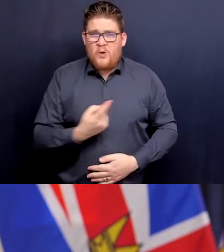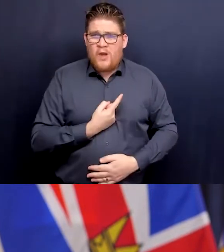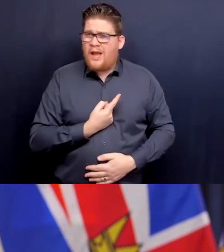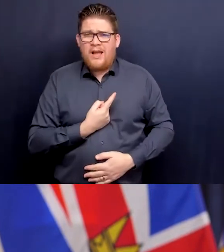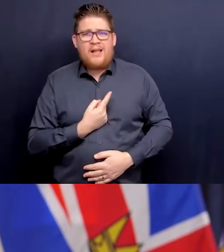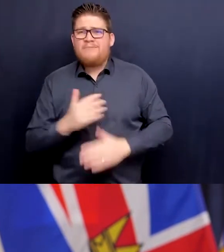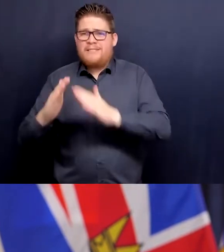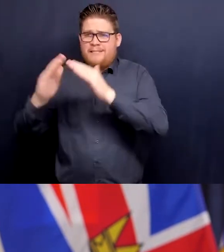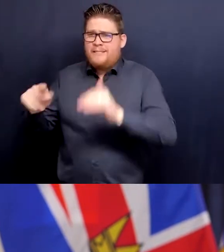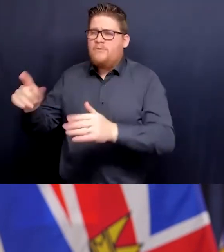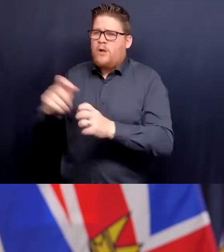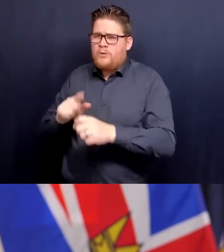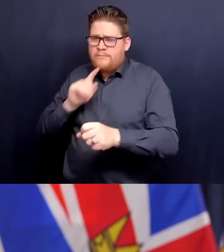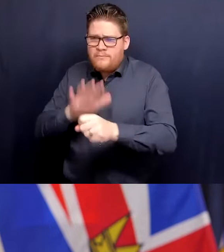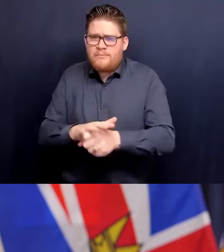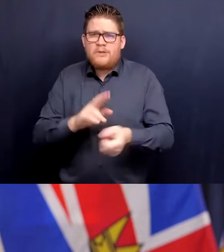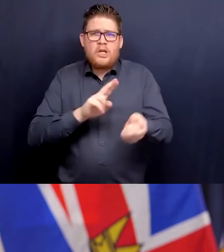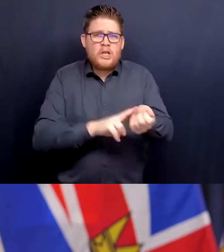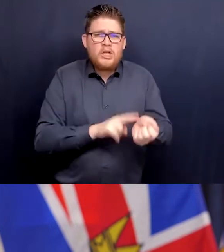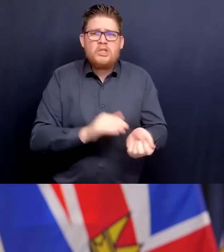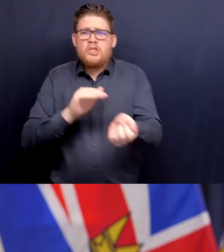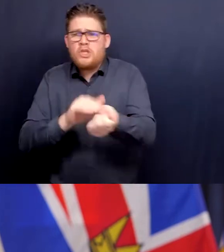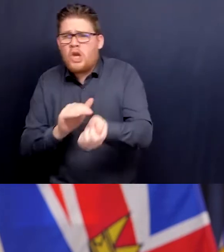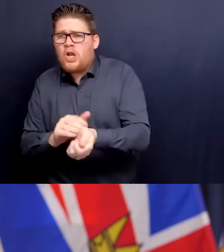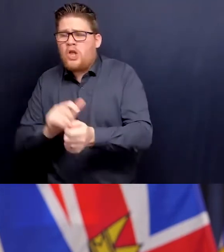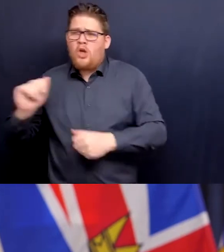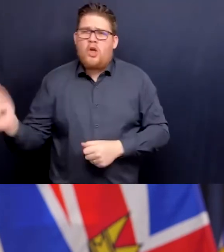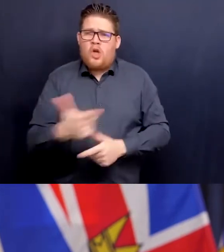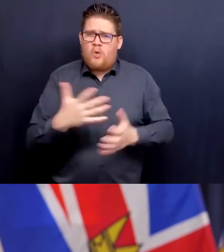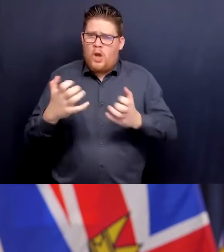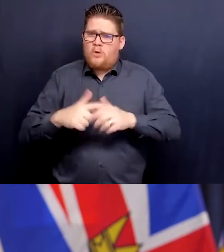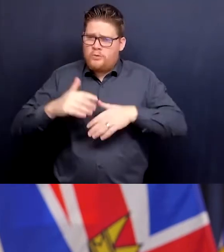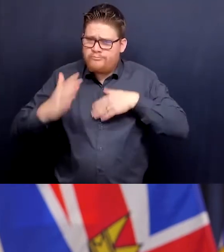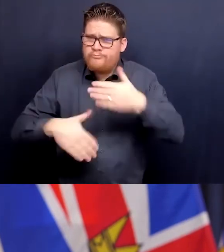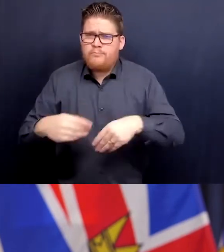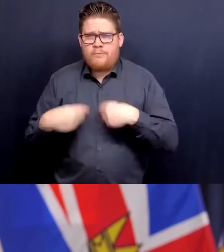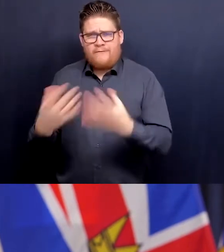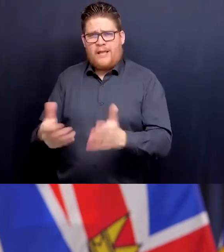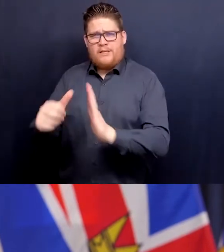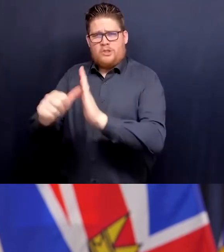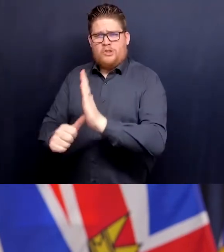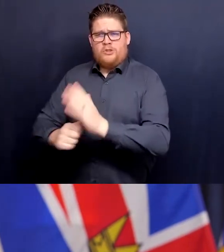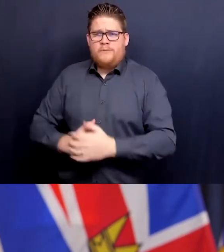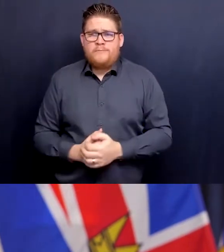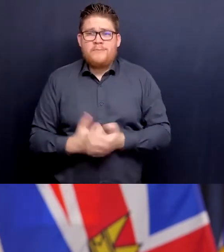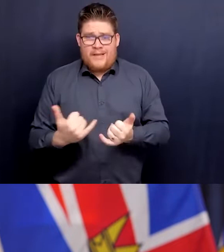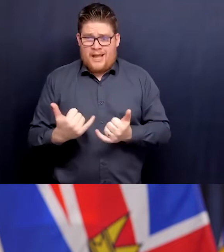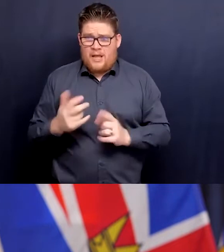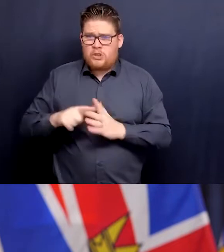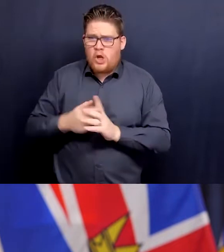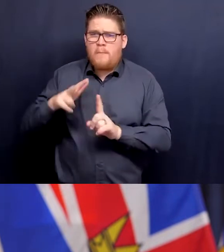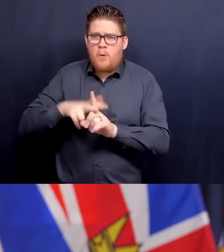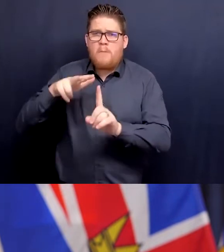involved in this are committed to it. And I think it's significant to say that those rebooking of surgeries, I think, speaks of the